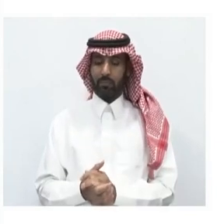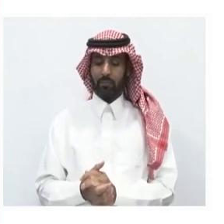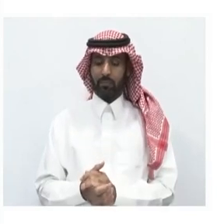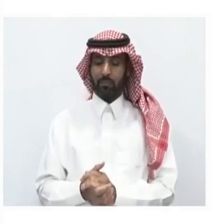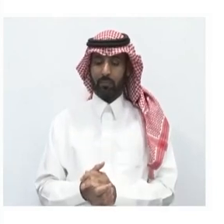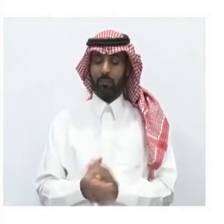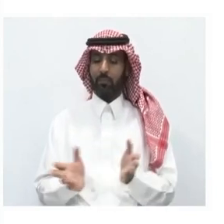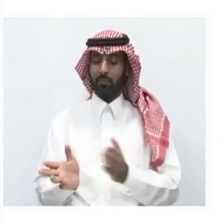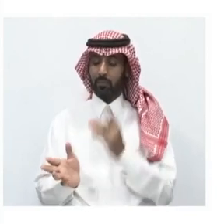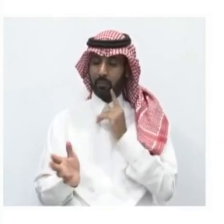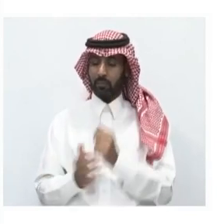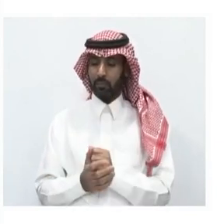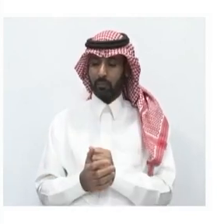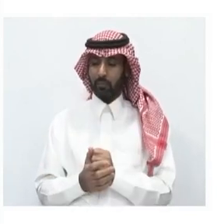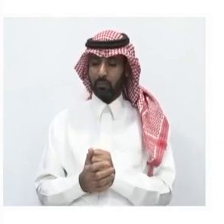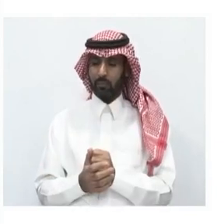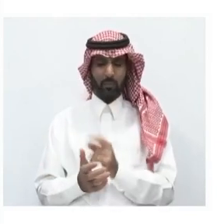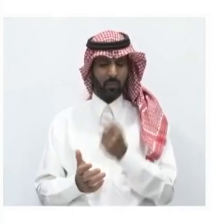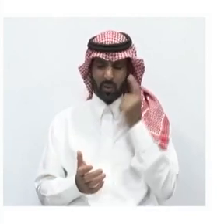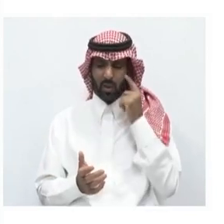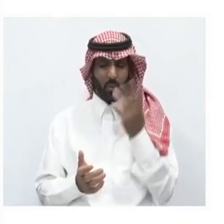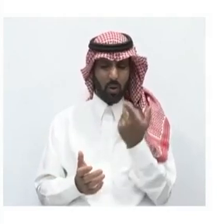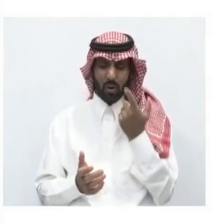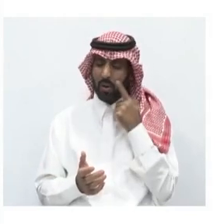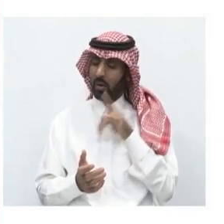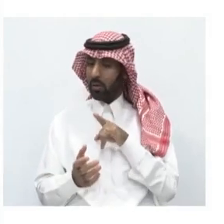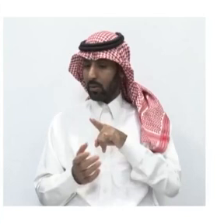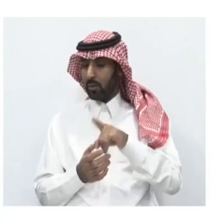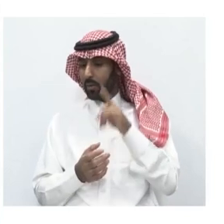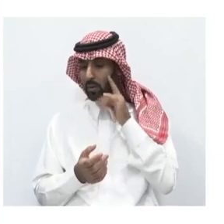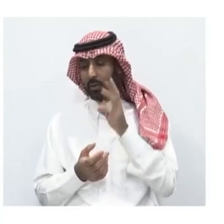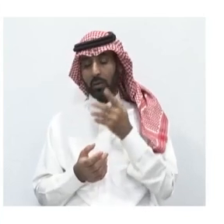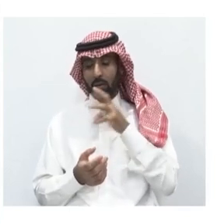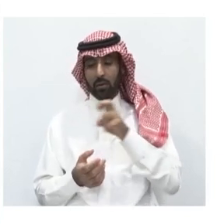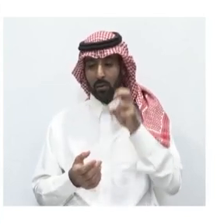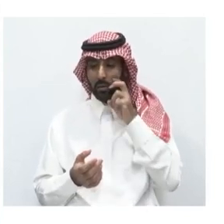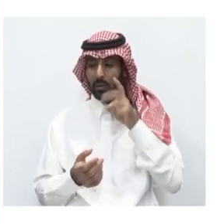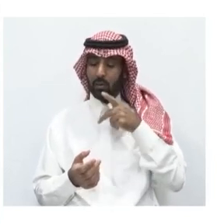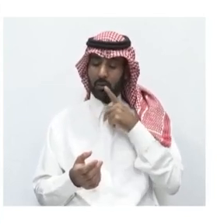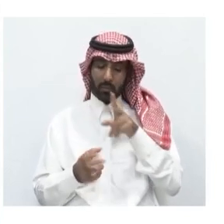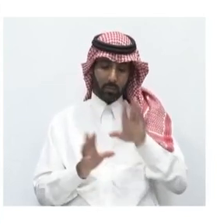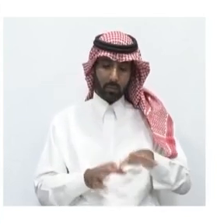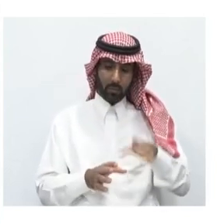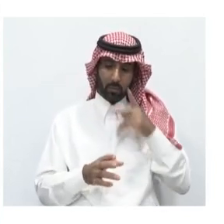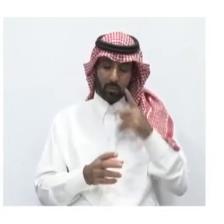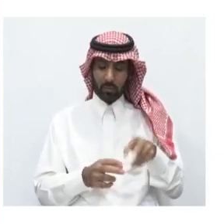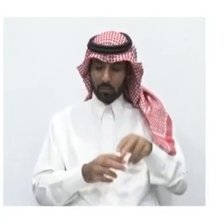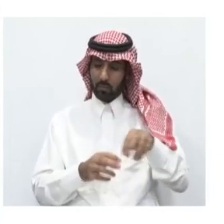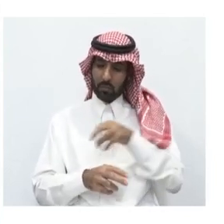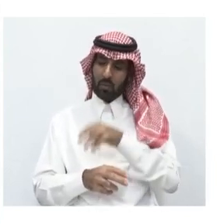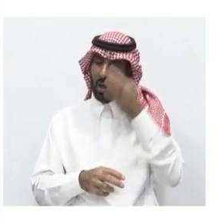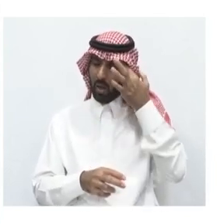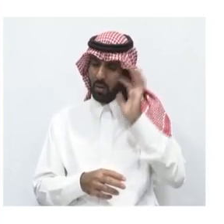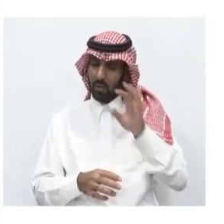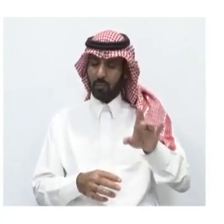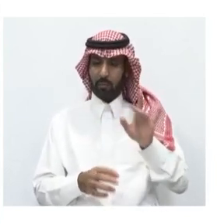Well, that's a crummy policy. I don't get it. Other airlines allow it. Why should passengers be crammed together when there are open seats on the